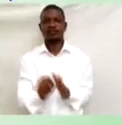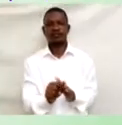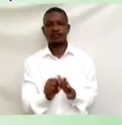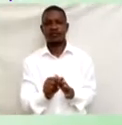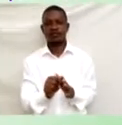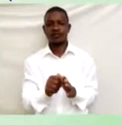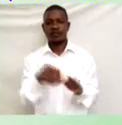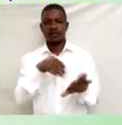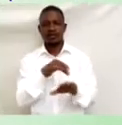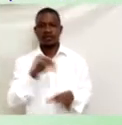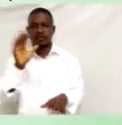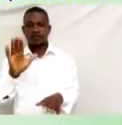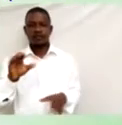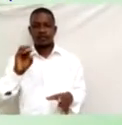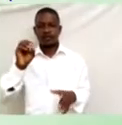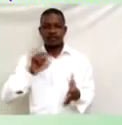implied.